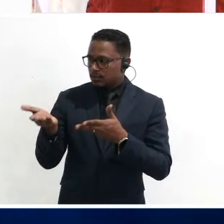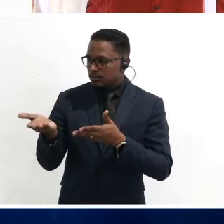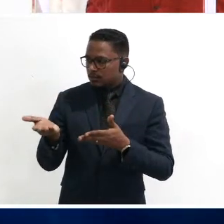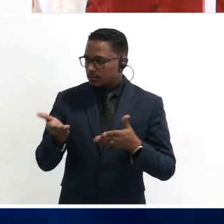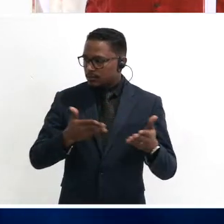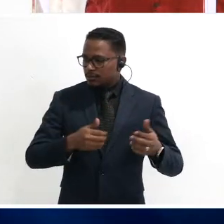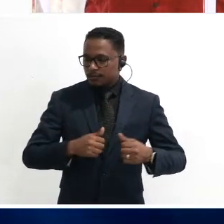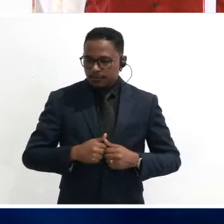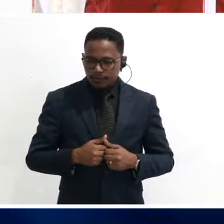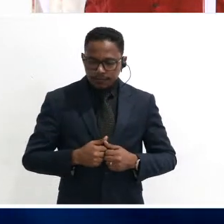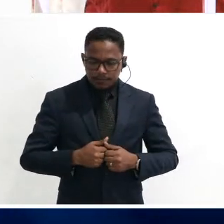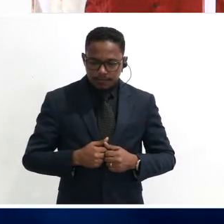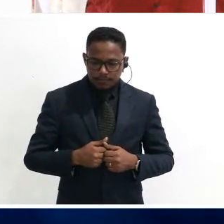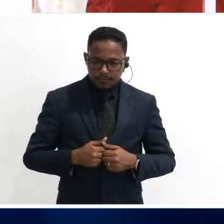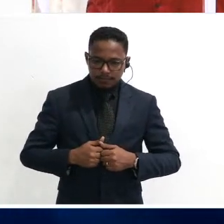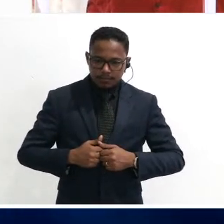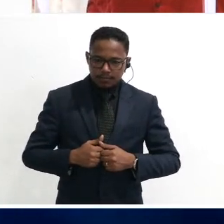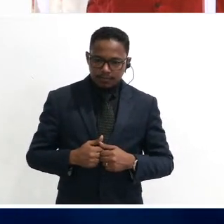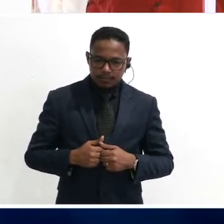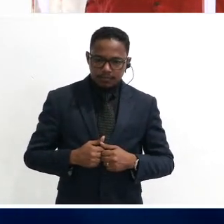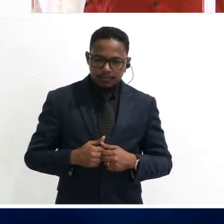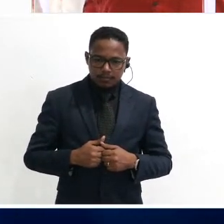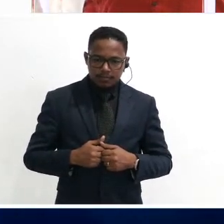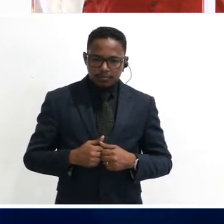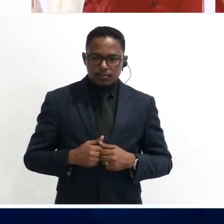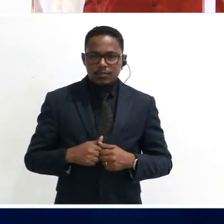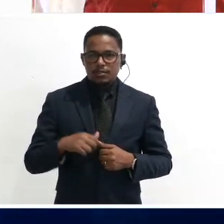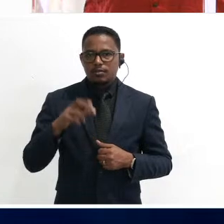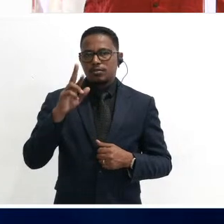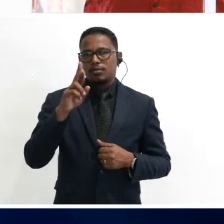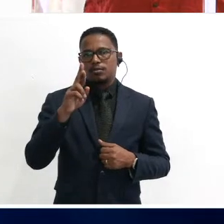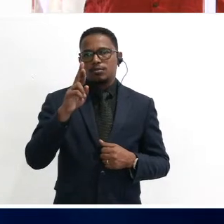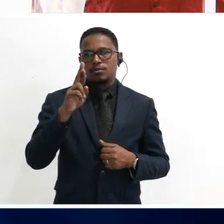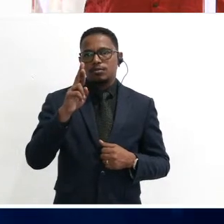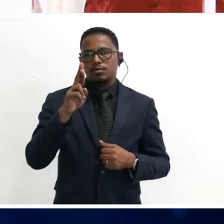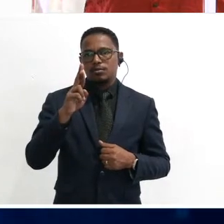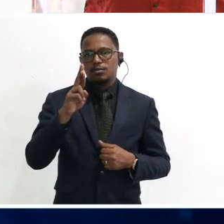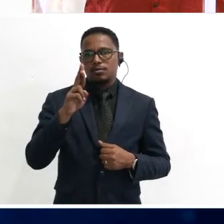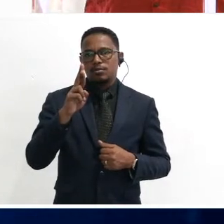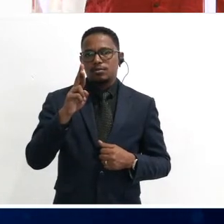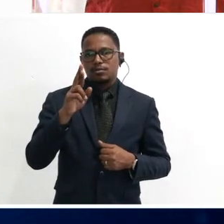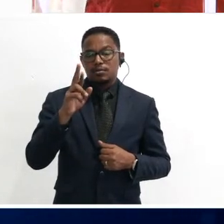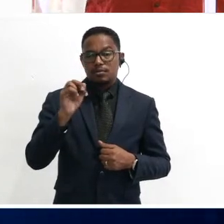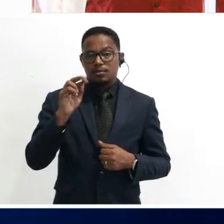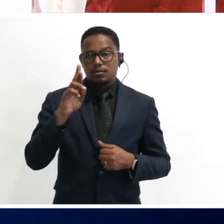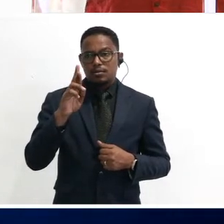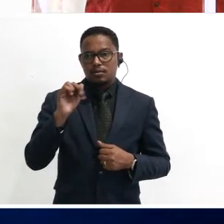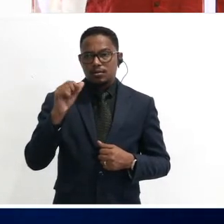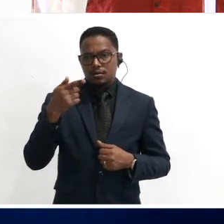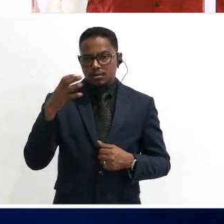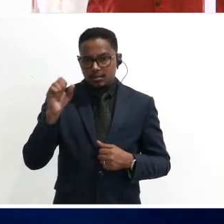on a rack in a server is a real problem.